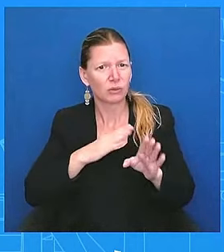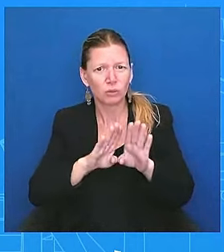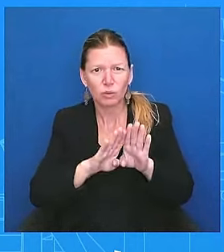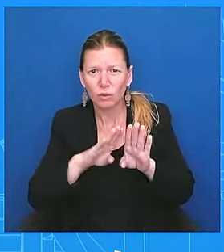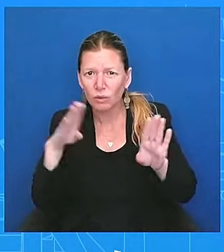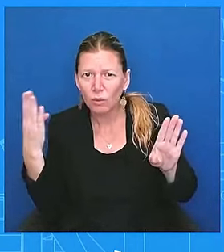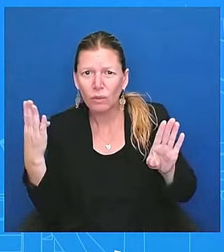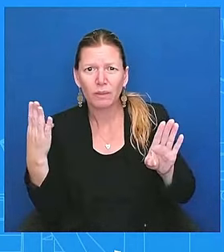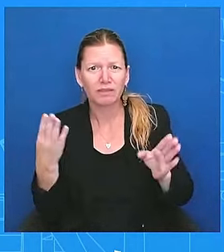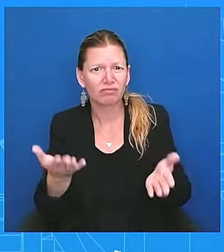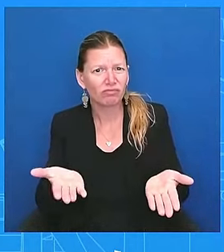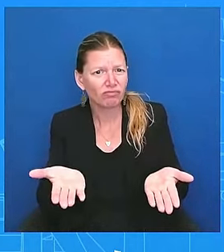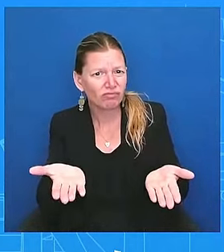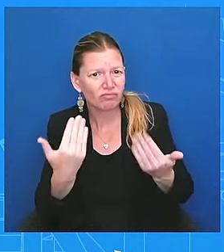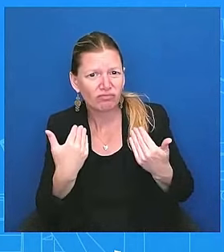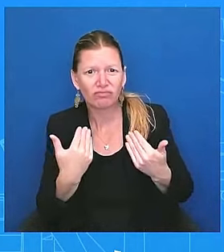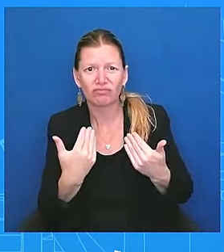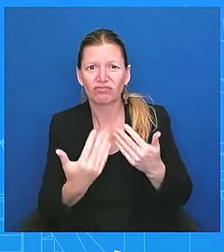I think that's what you do as a leader.